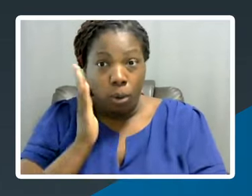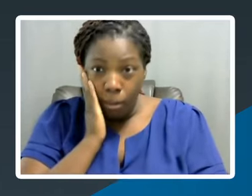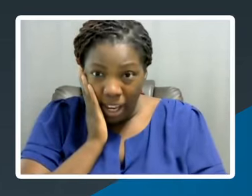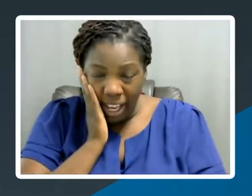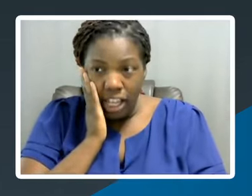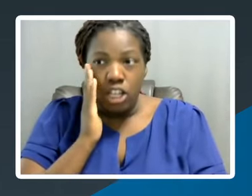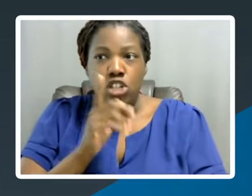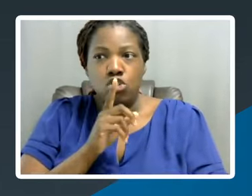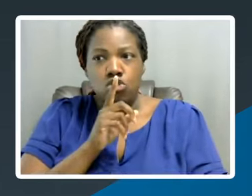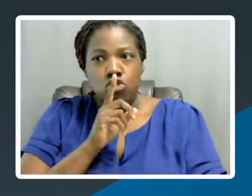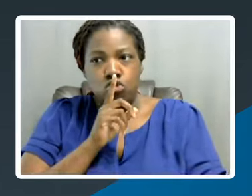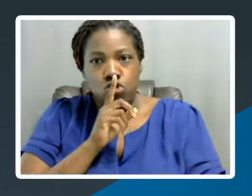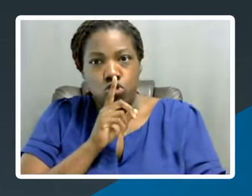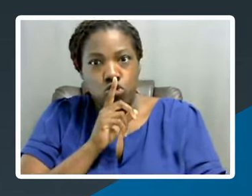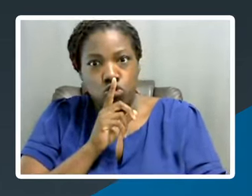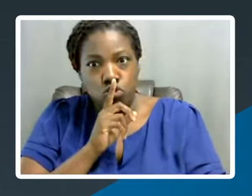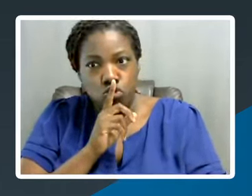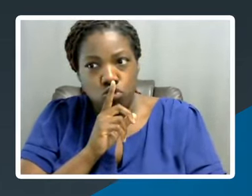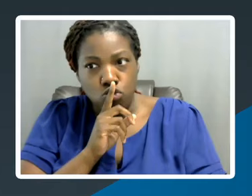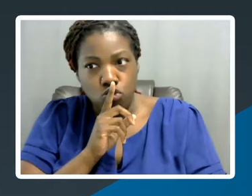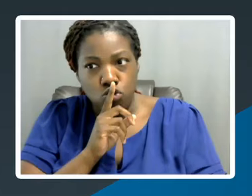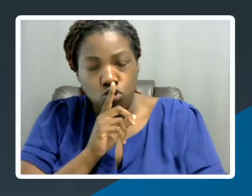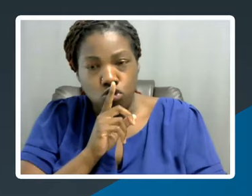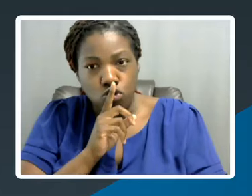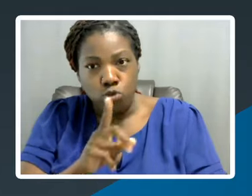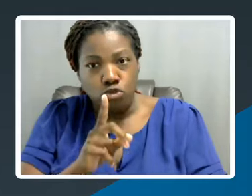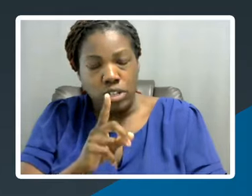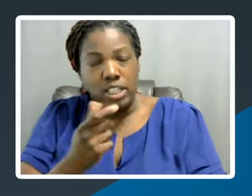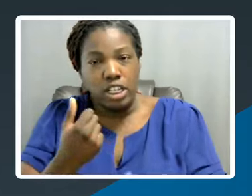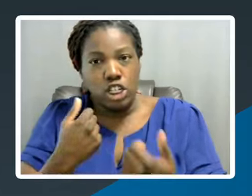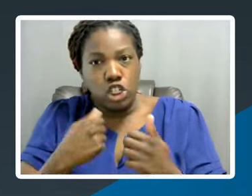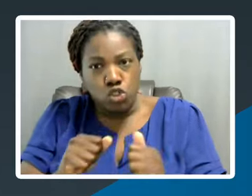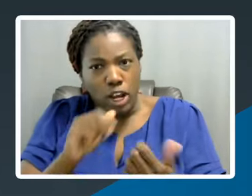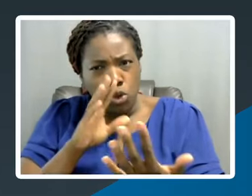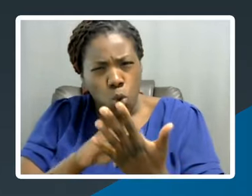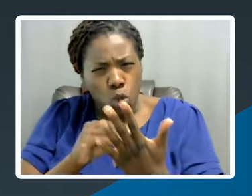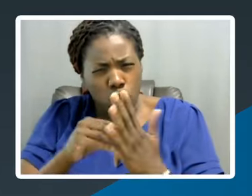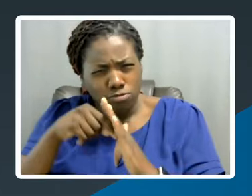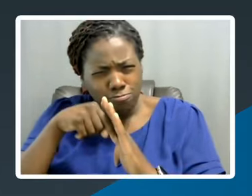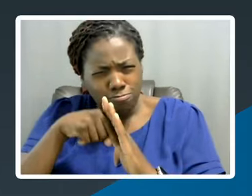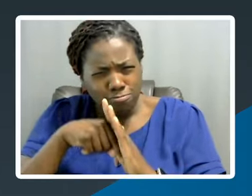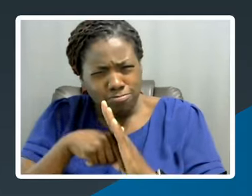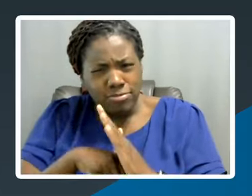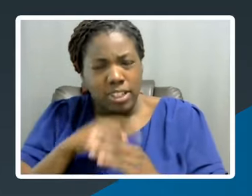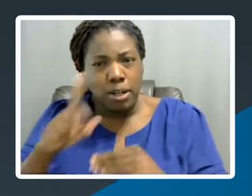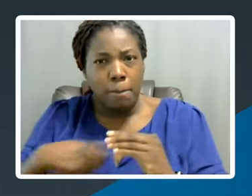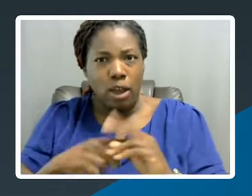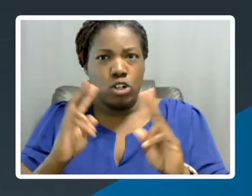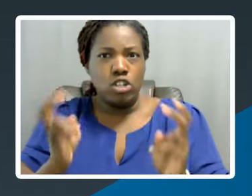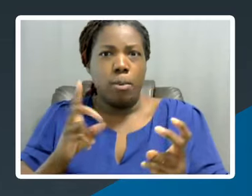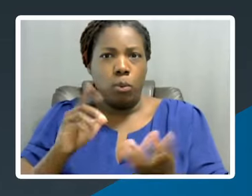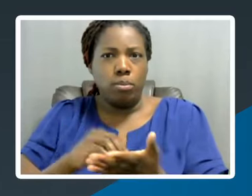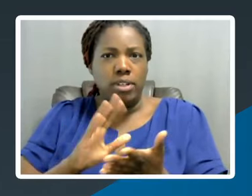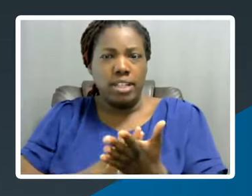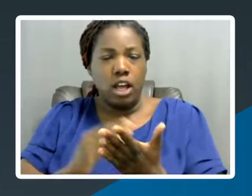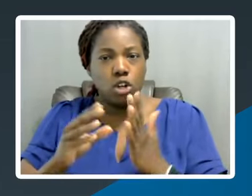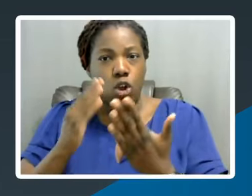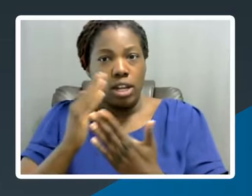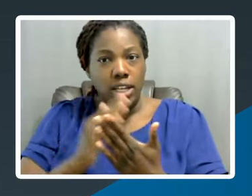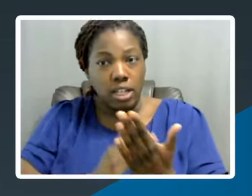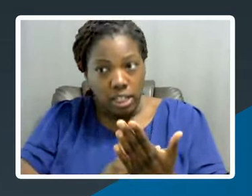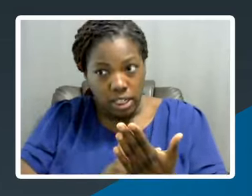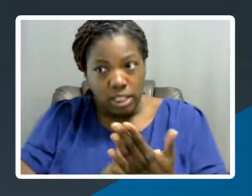idea of rabbit holing is we go as deep as we can into learning about one of these topics that we put on the list. And we learn the history of